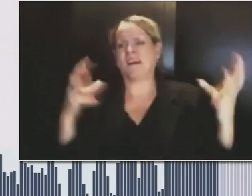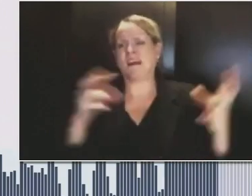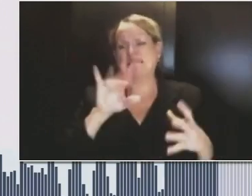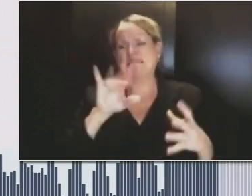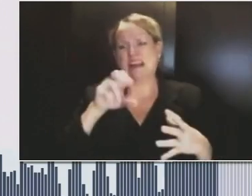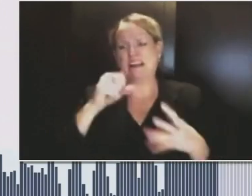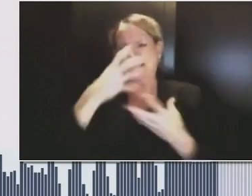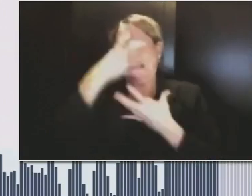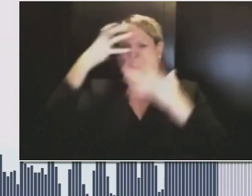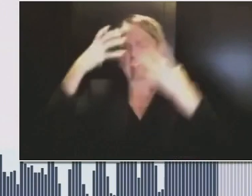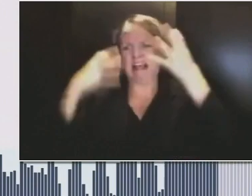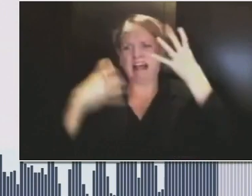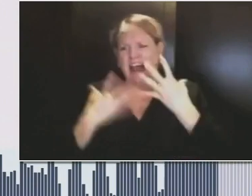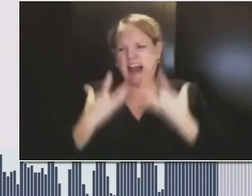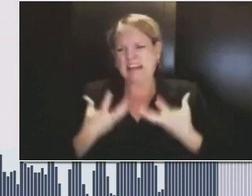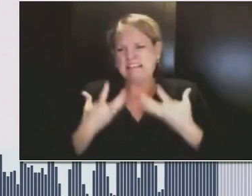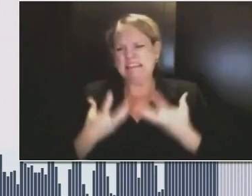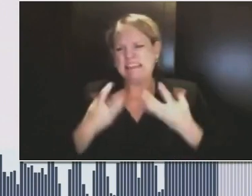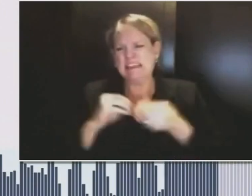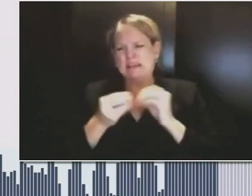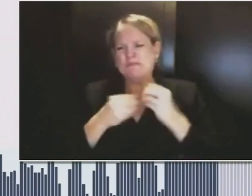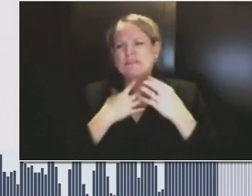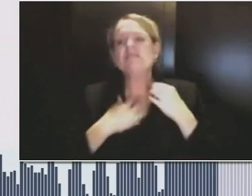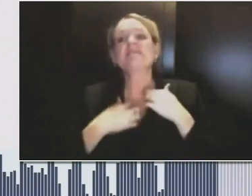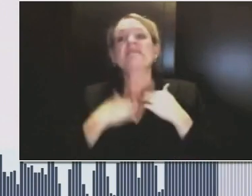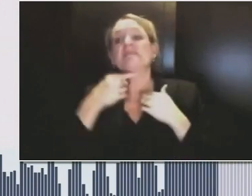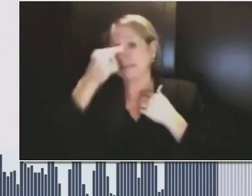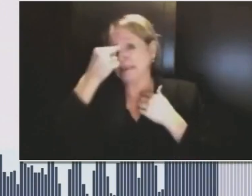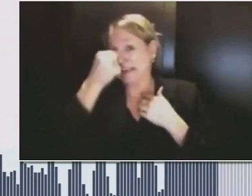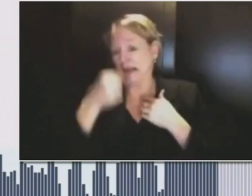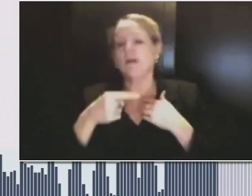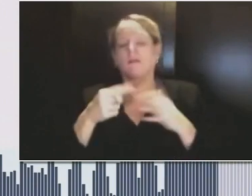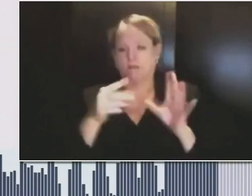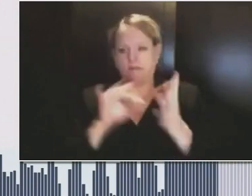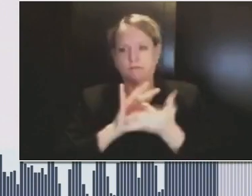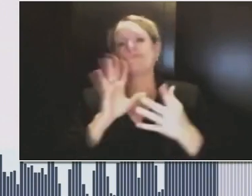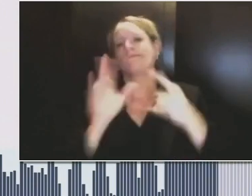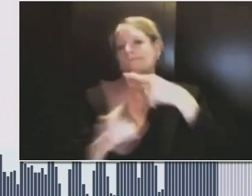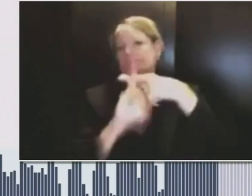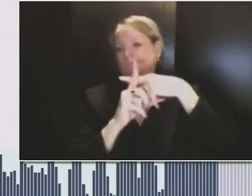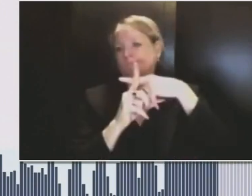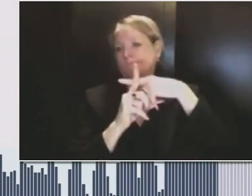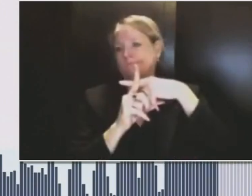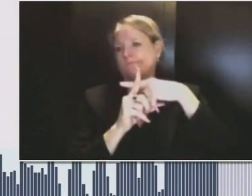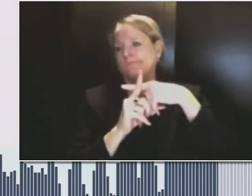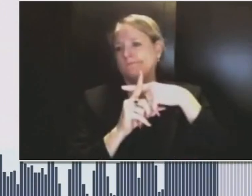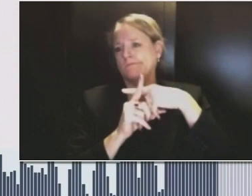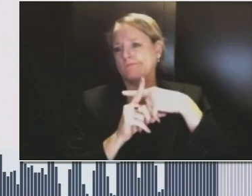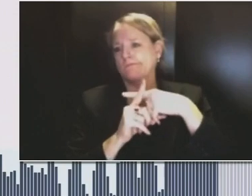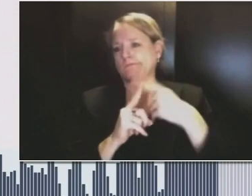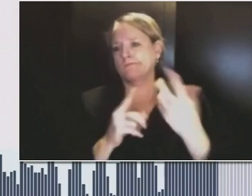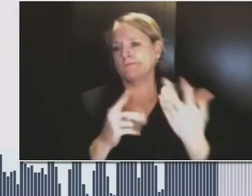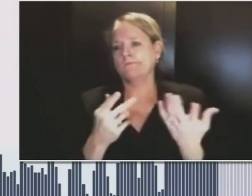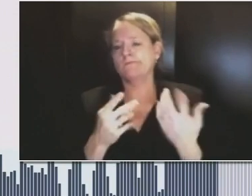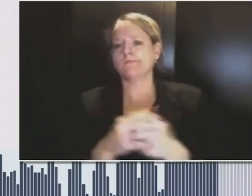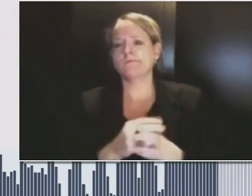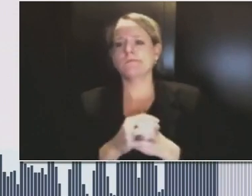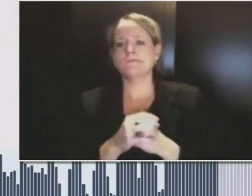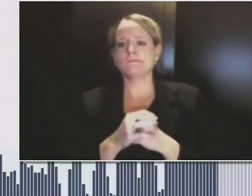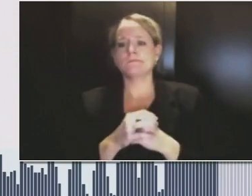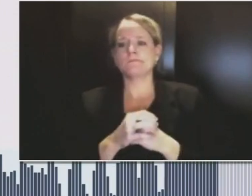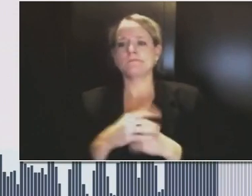are pretty reliable, quite reliable actually. If the virus is present, they're very reliable at detecting the virus. So I would say